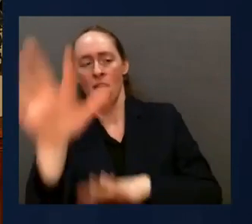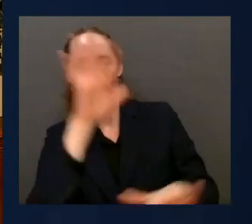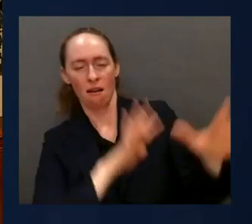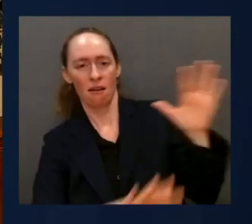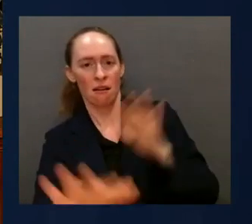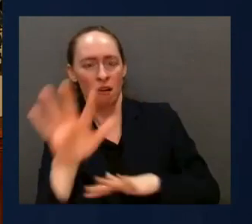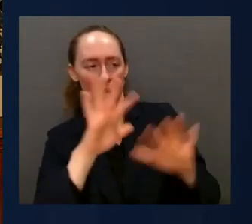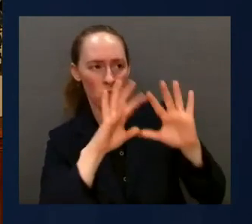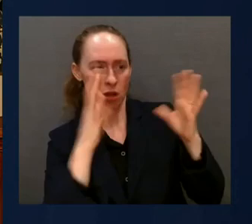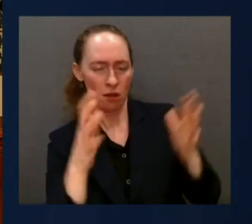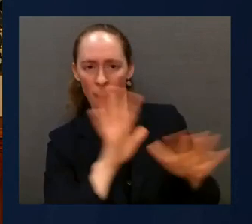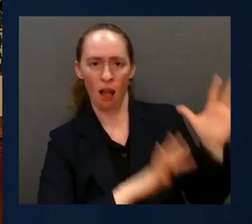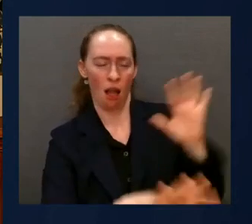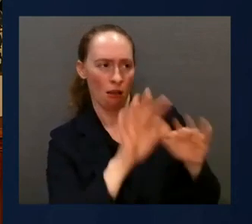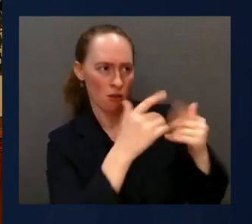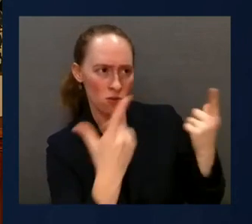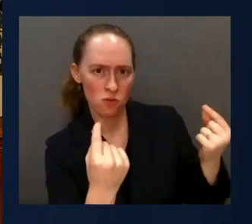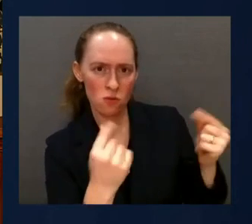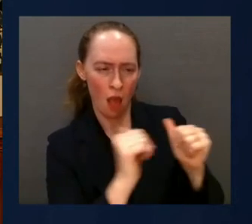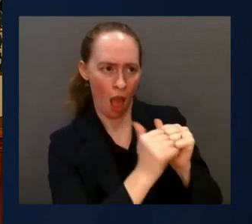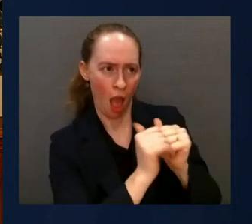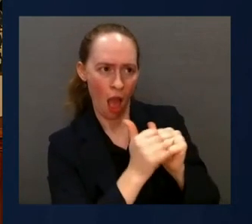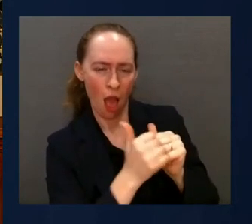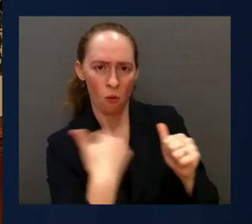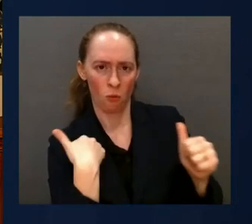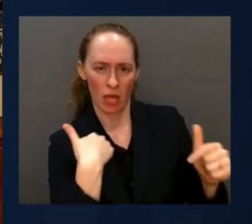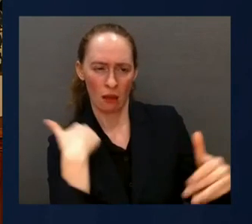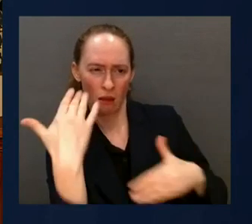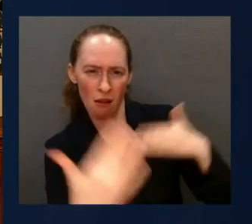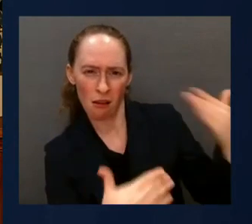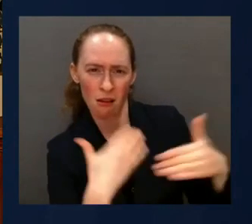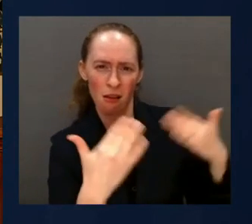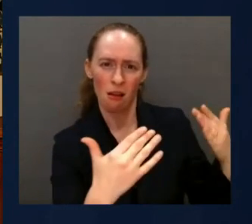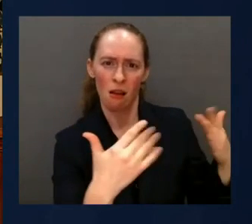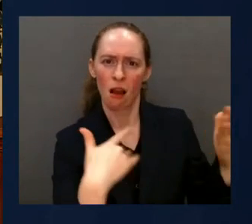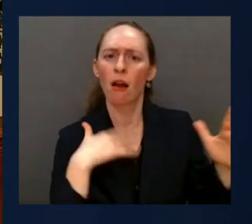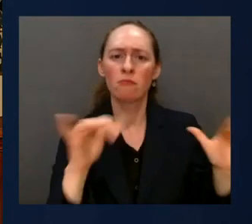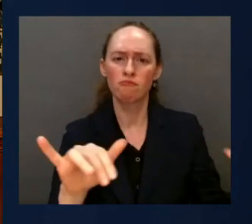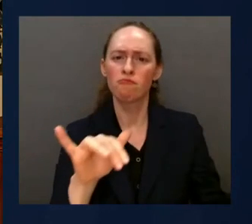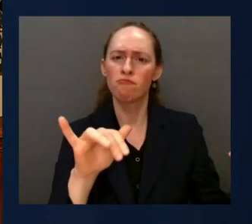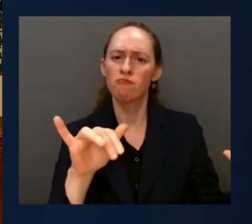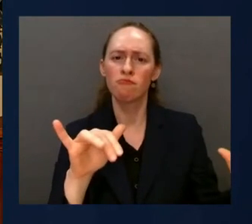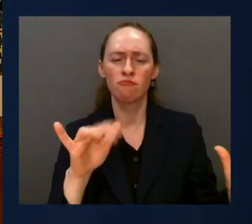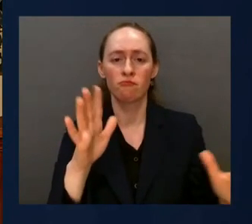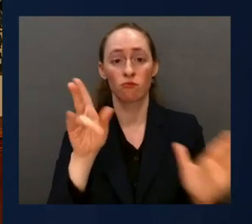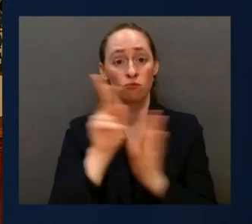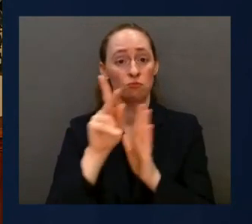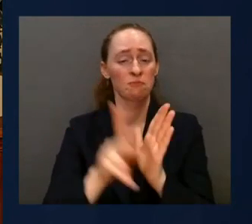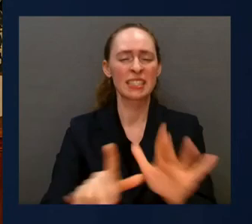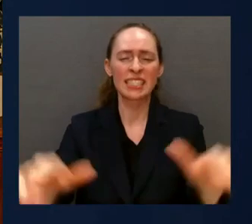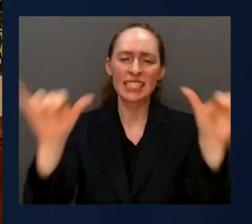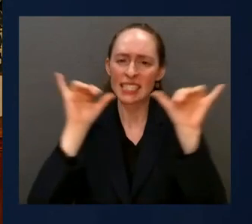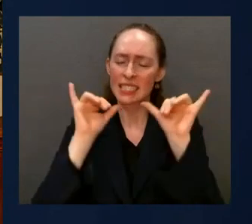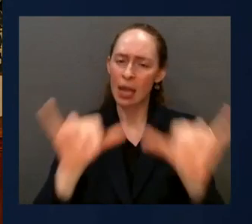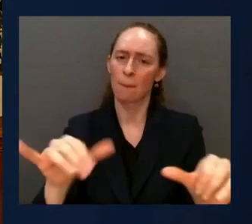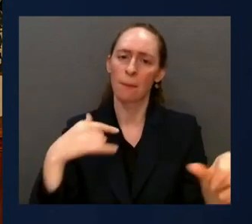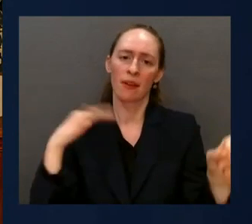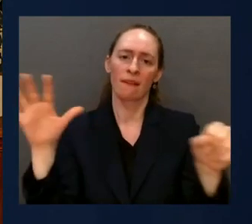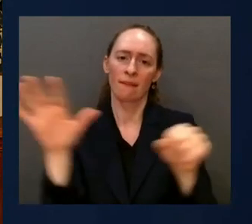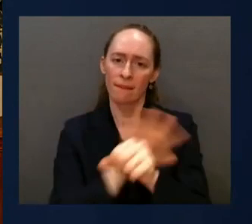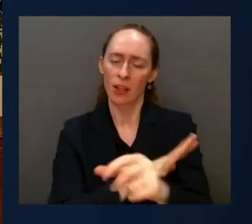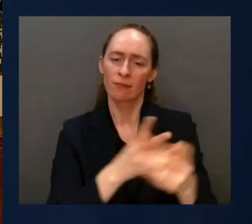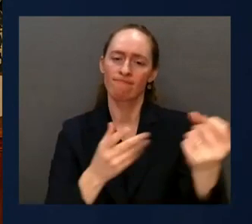Would we stand for the most basic of principles? Would we stand for sovereignty? Would we stand for the right of people to live free of